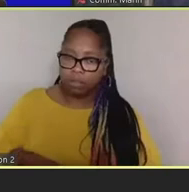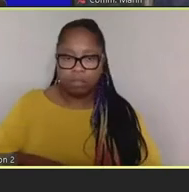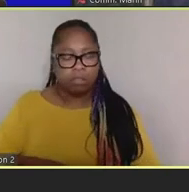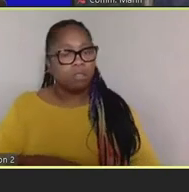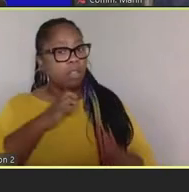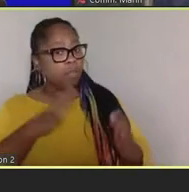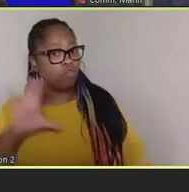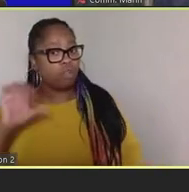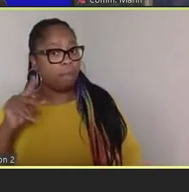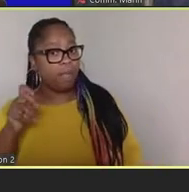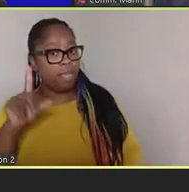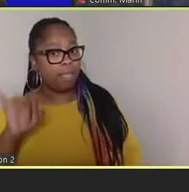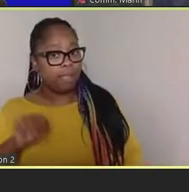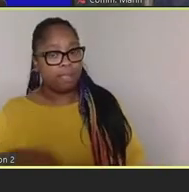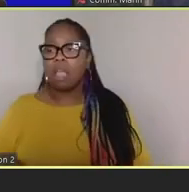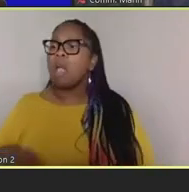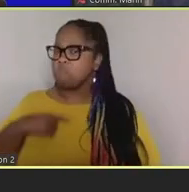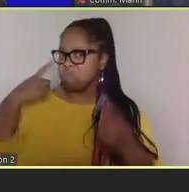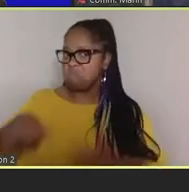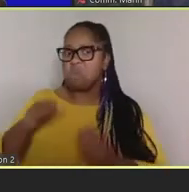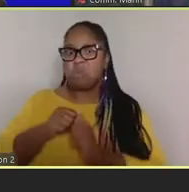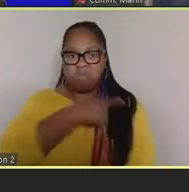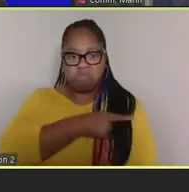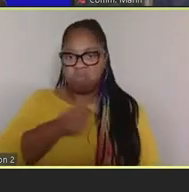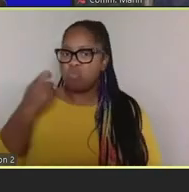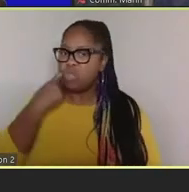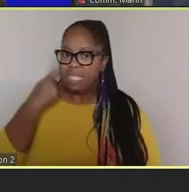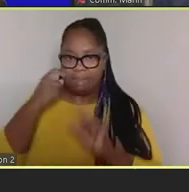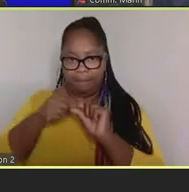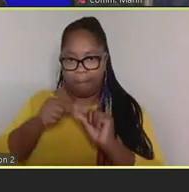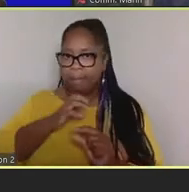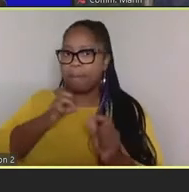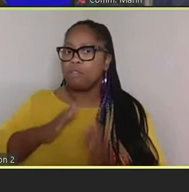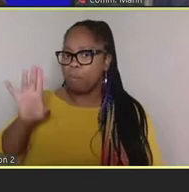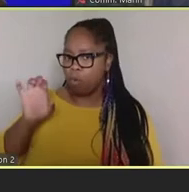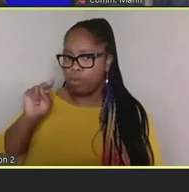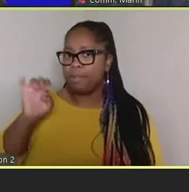Commissioner Capelli. Agreeing with Commissioner Burney's comments, I vote yes.